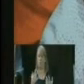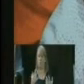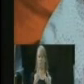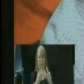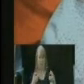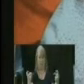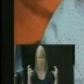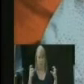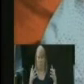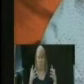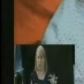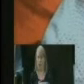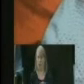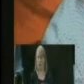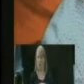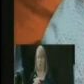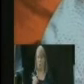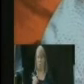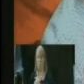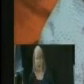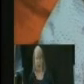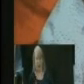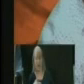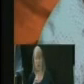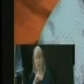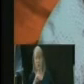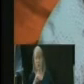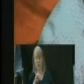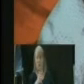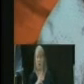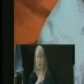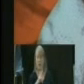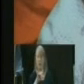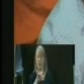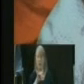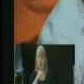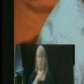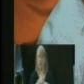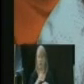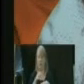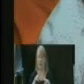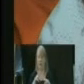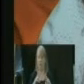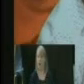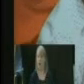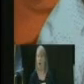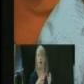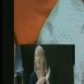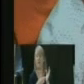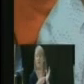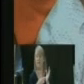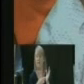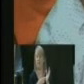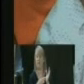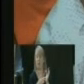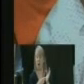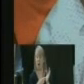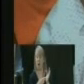We were invited to, and it really was this way, honestly, be honest in those